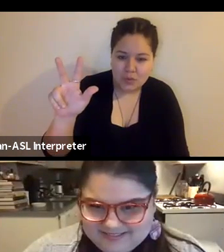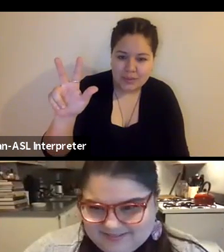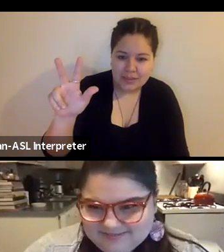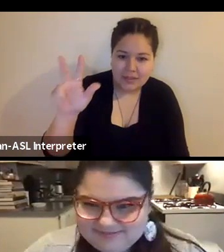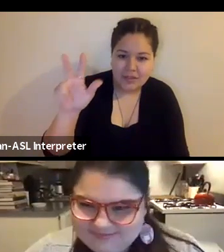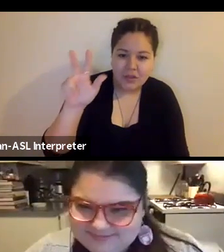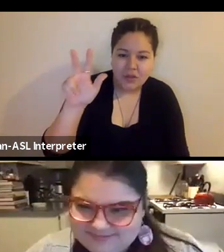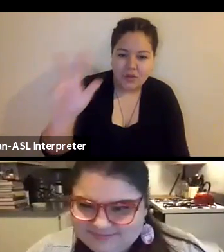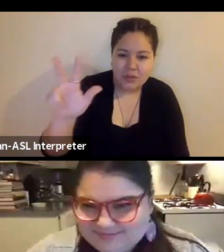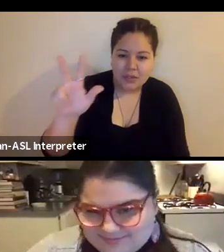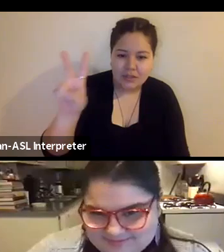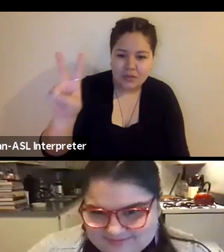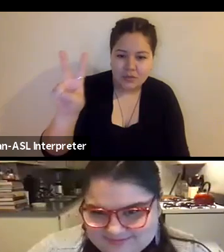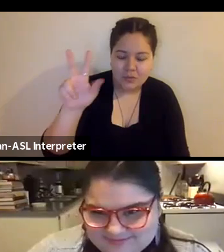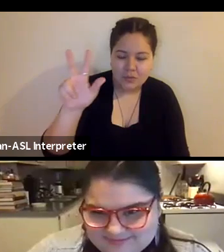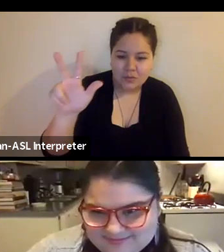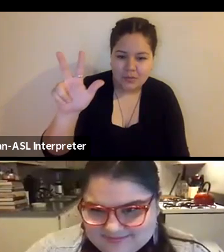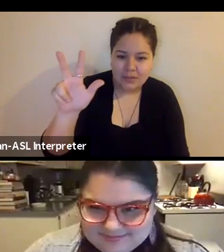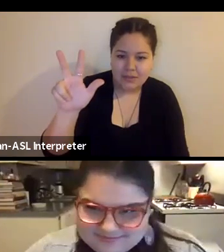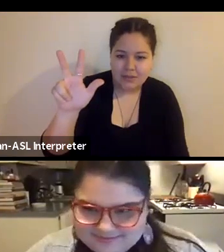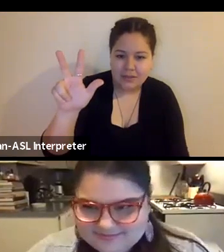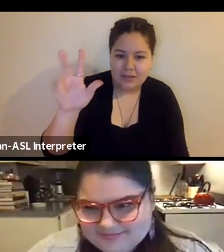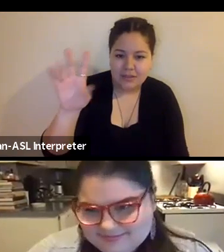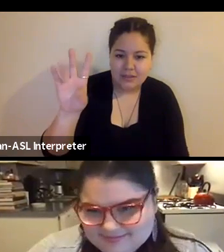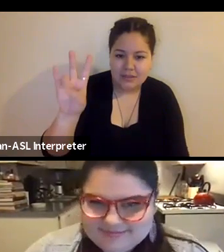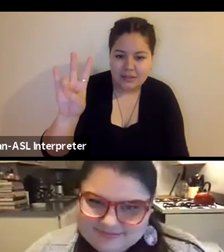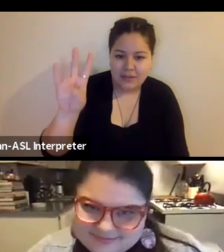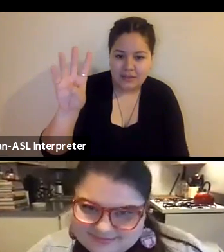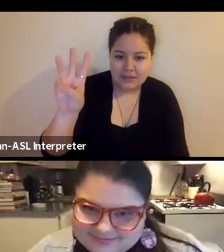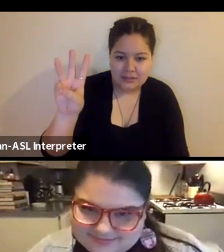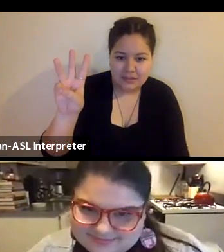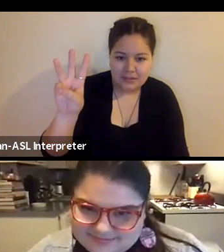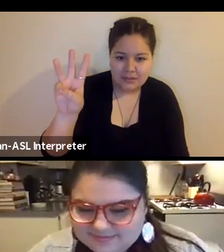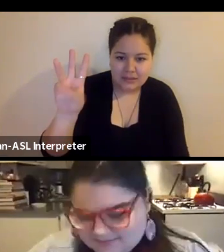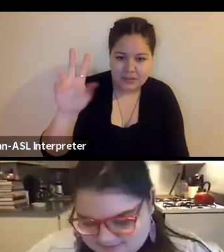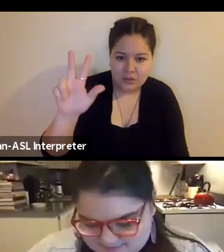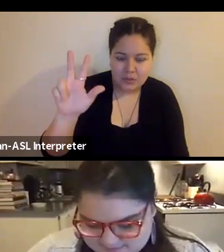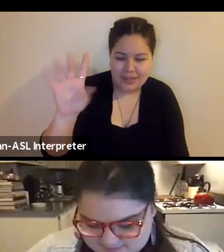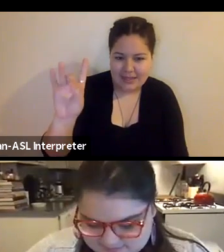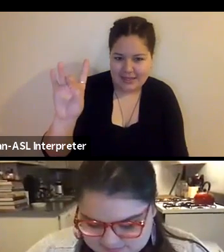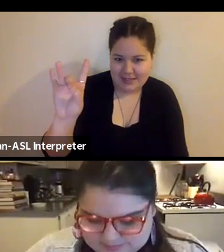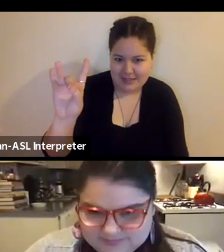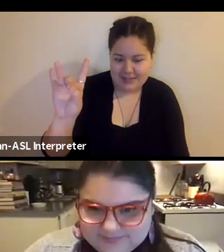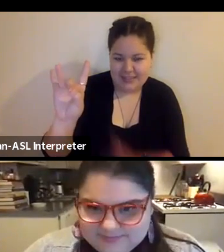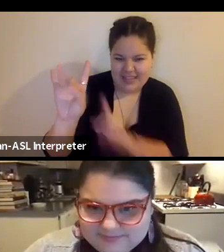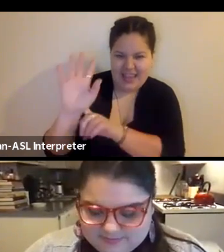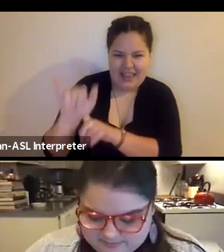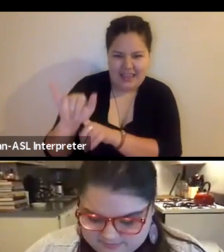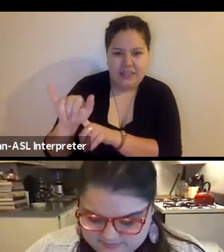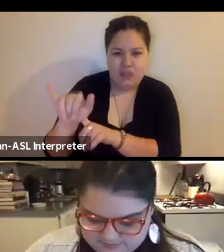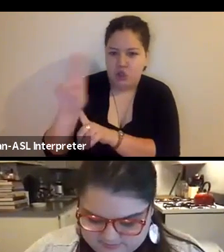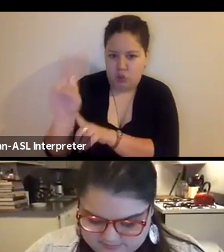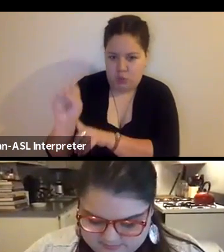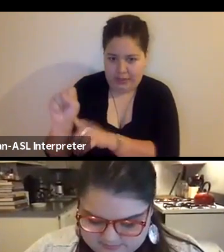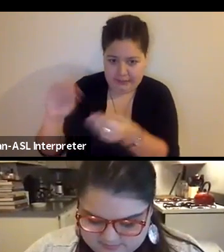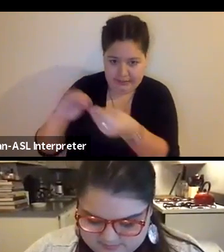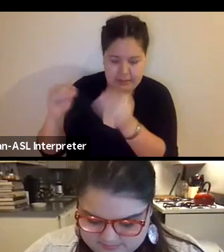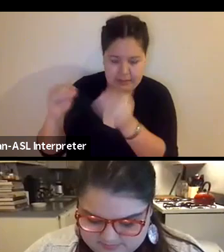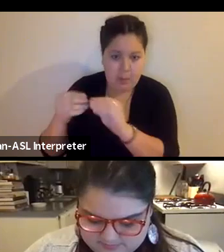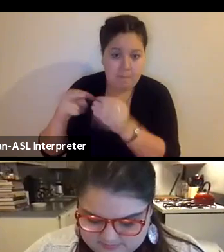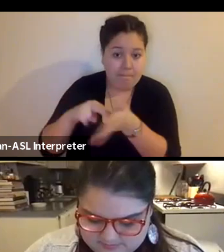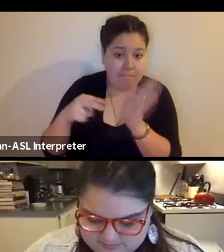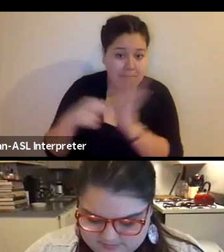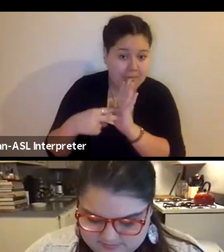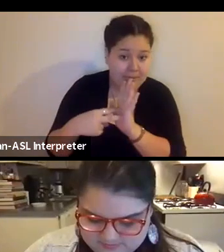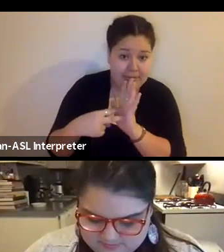803-323-7638. And that's United States number. So I don't